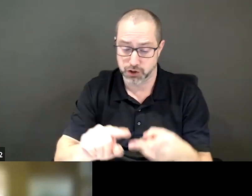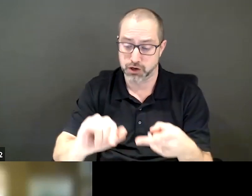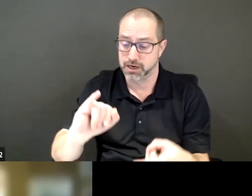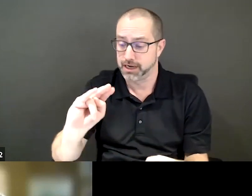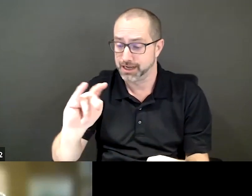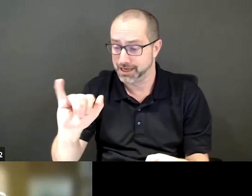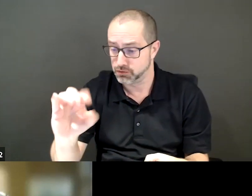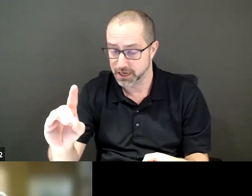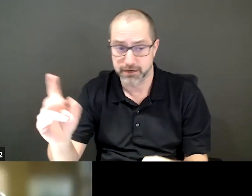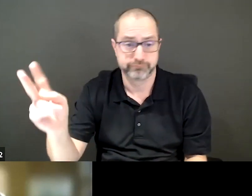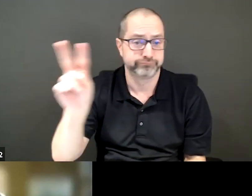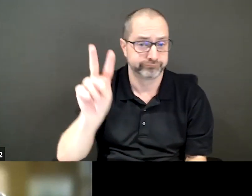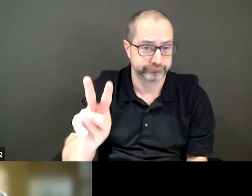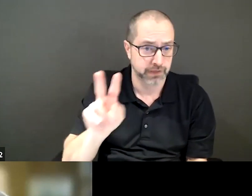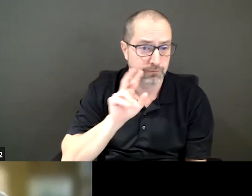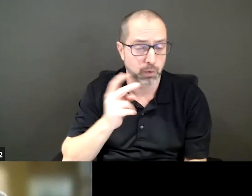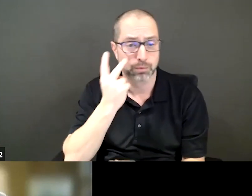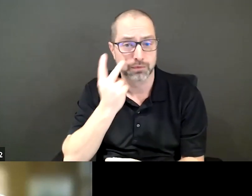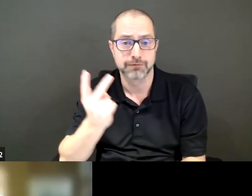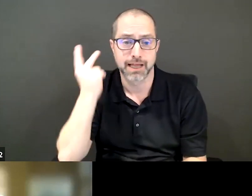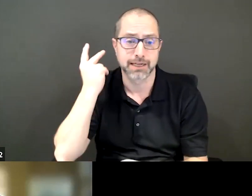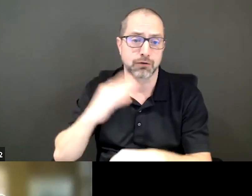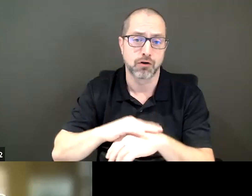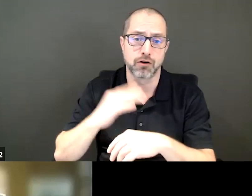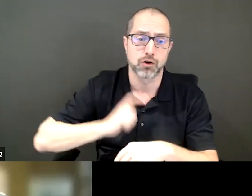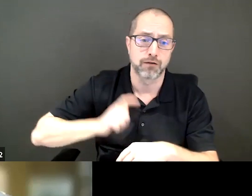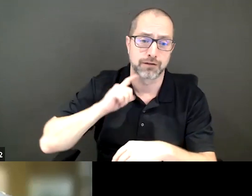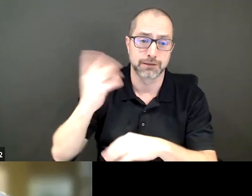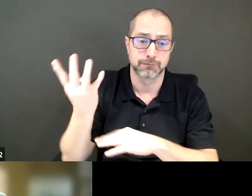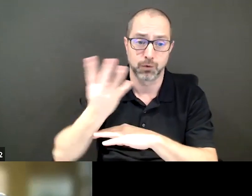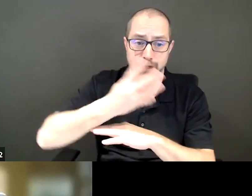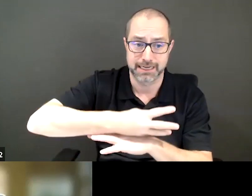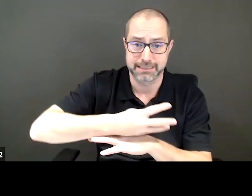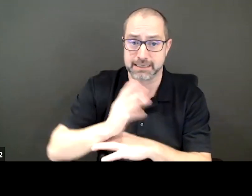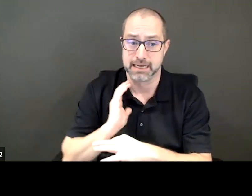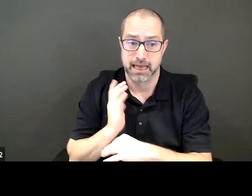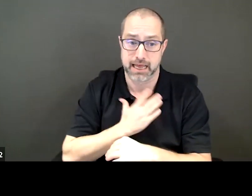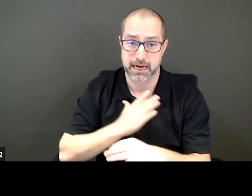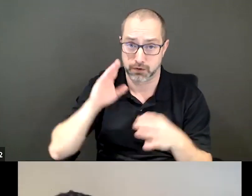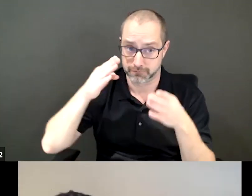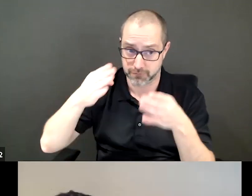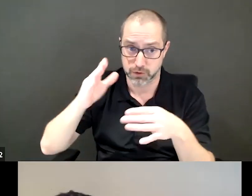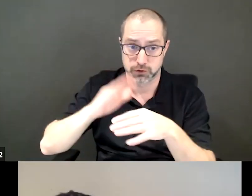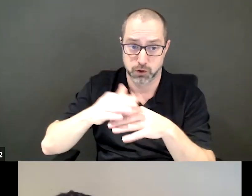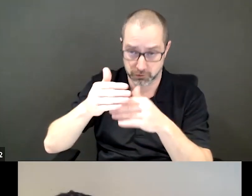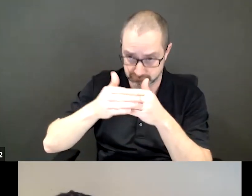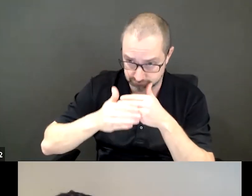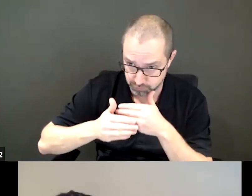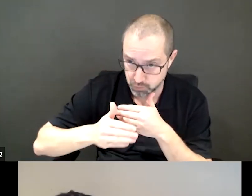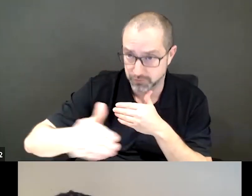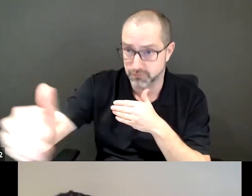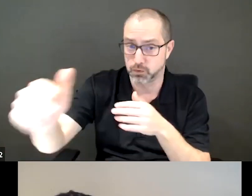reflections on the 4 days of the conference and our focus on moving forward together to